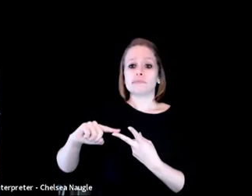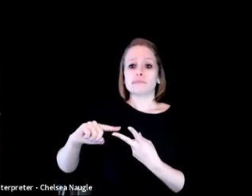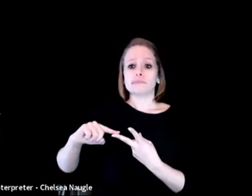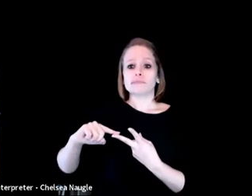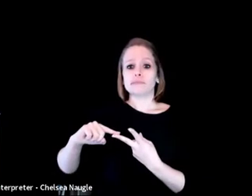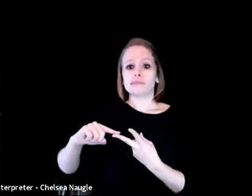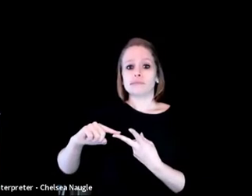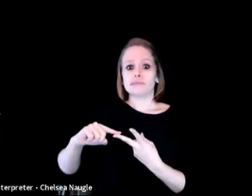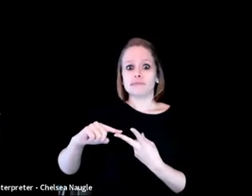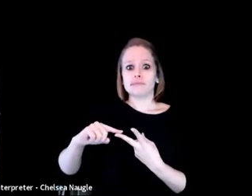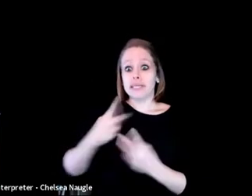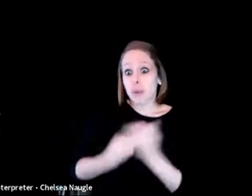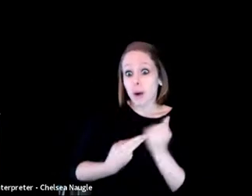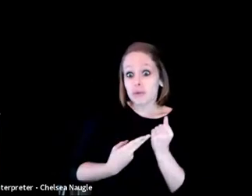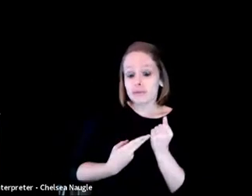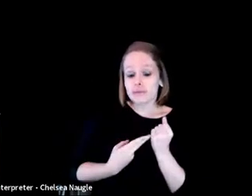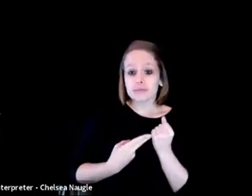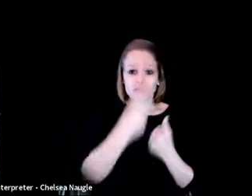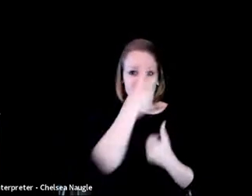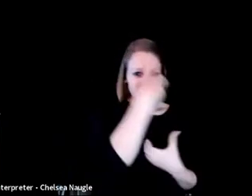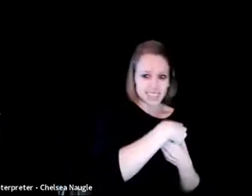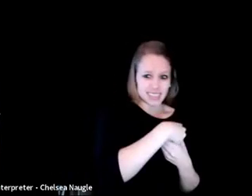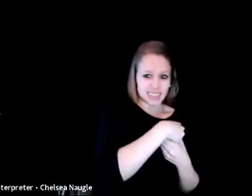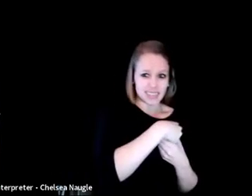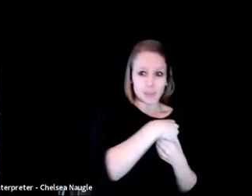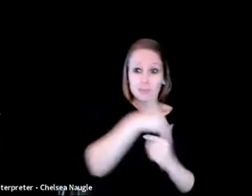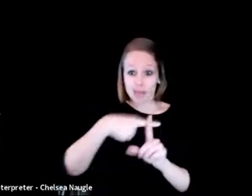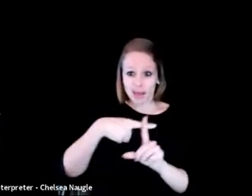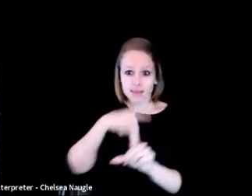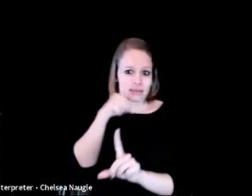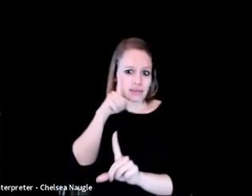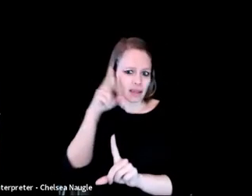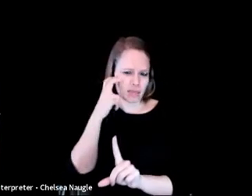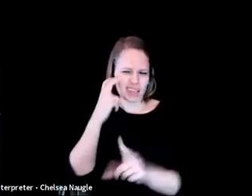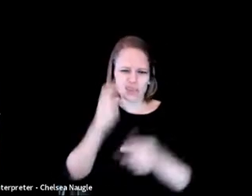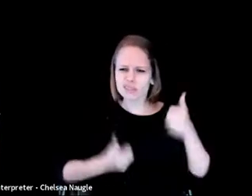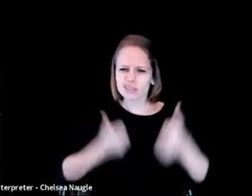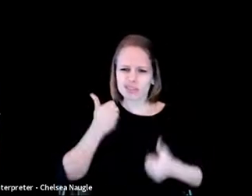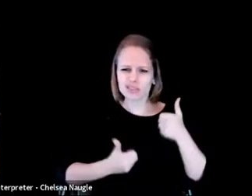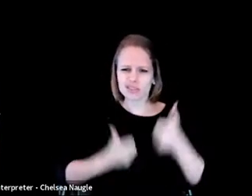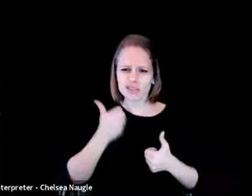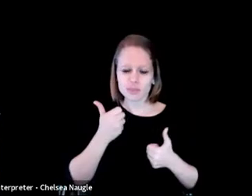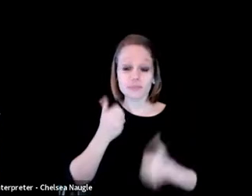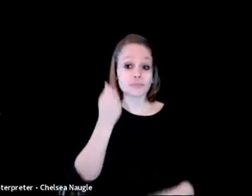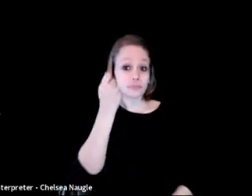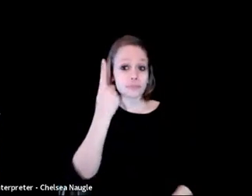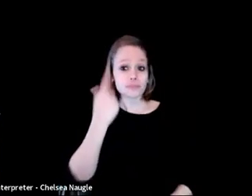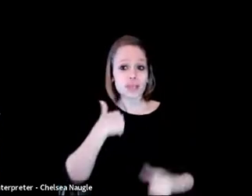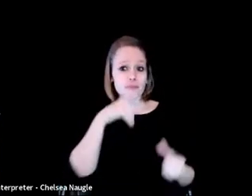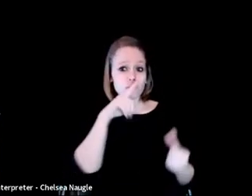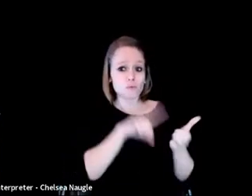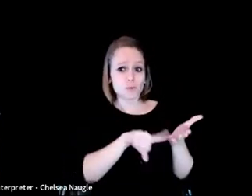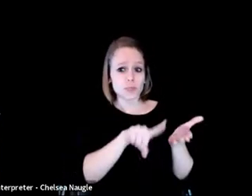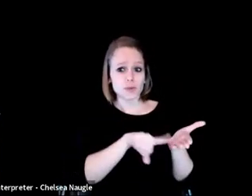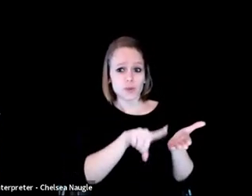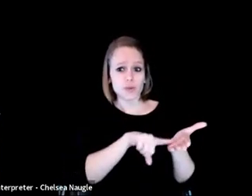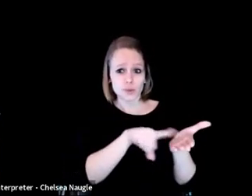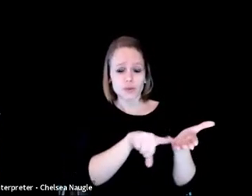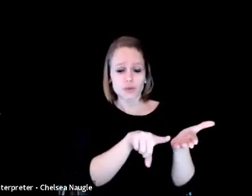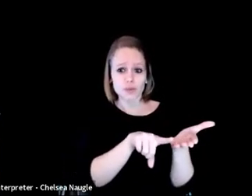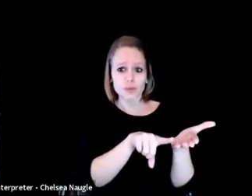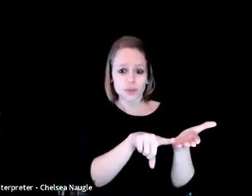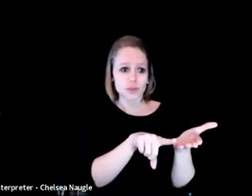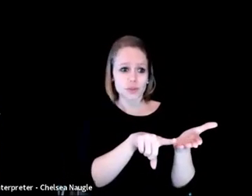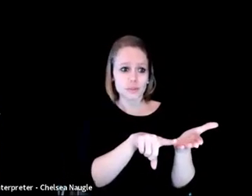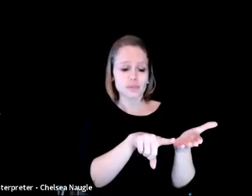is it both things? Are they deafblind, but they also have autism? So there's actually research around this. And there's research that's looked at this. They've looked